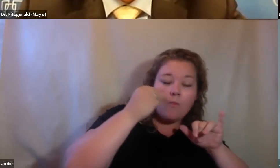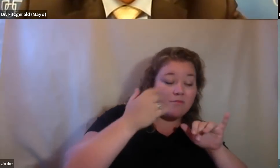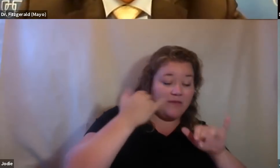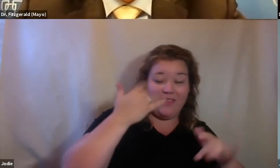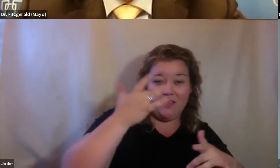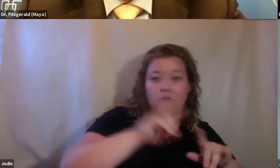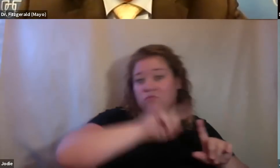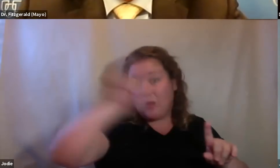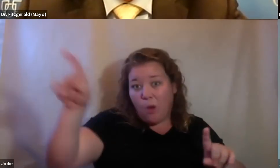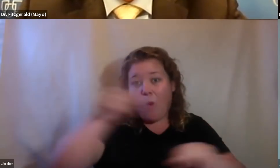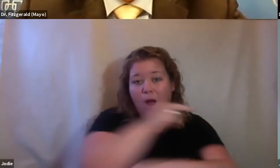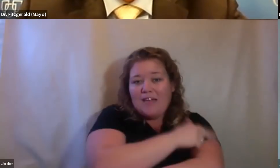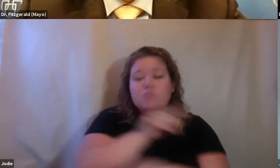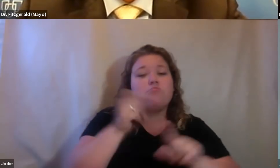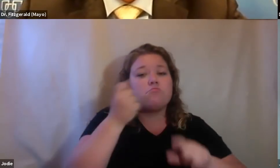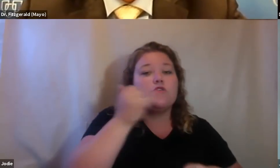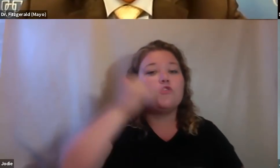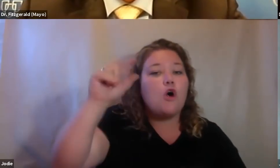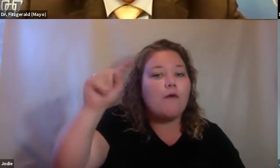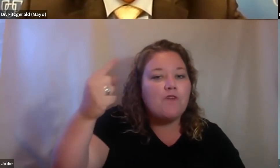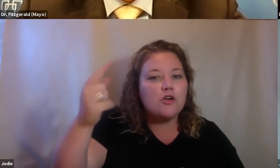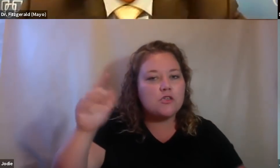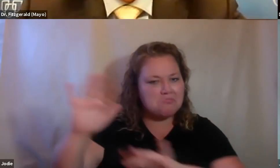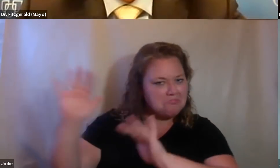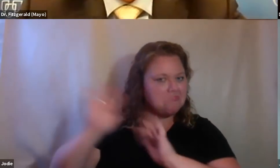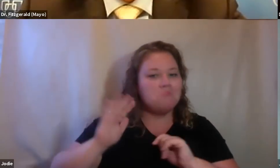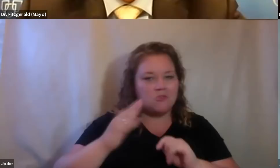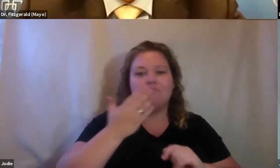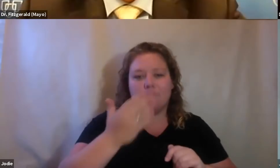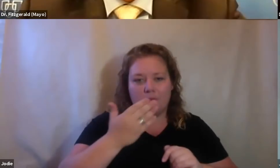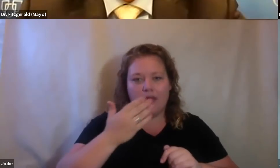So we thank you for continuing to have those actions, and